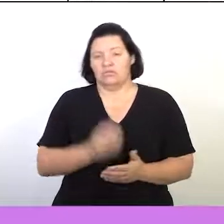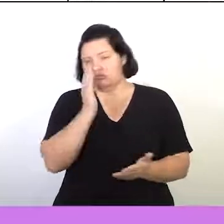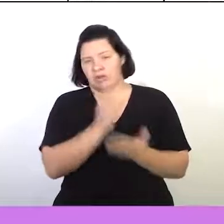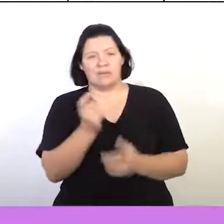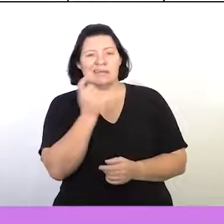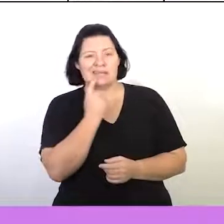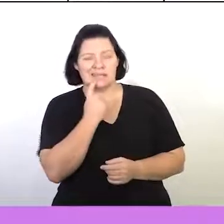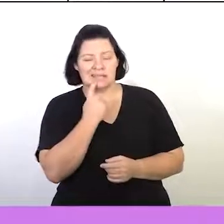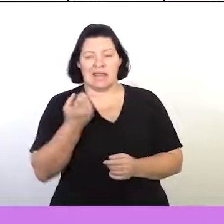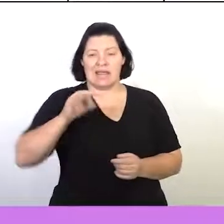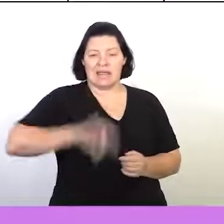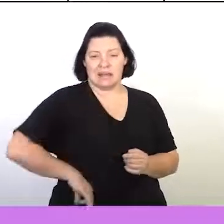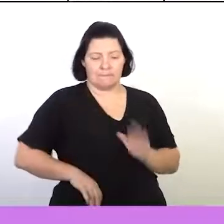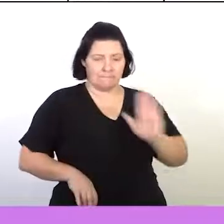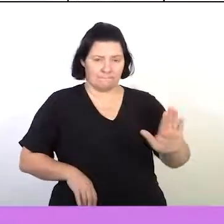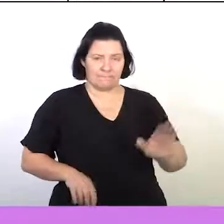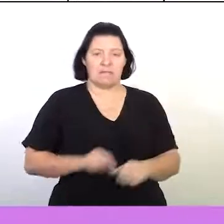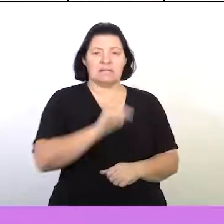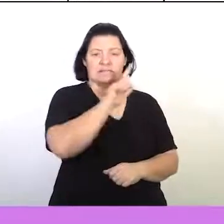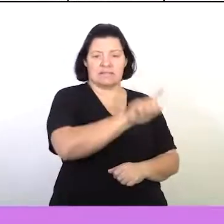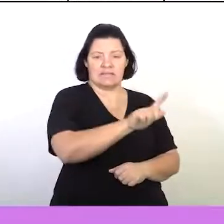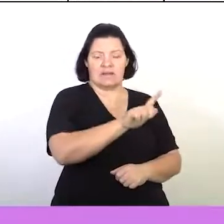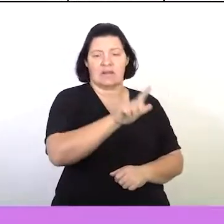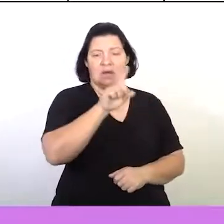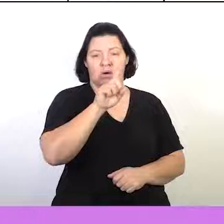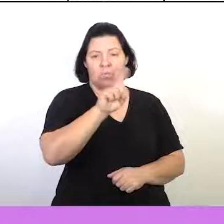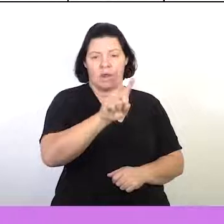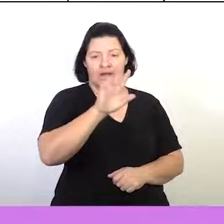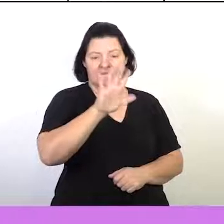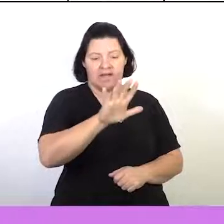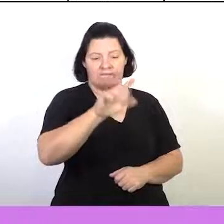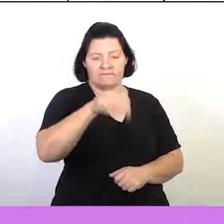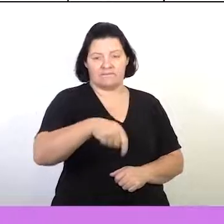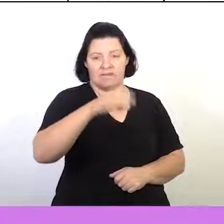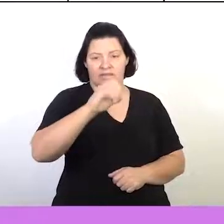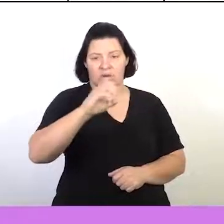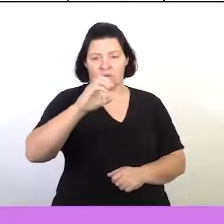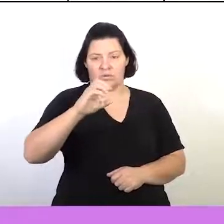case, straightforward, we know the income is